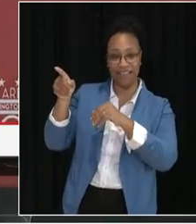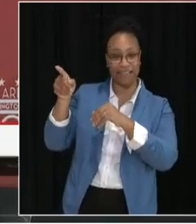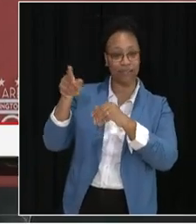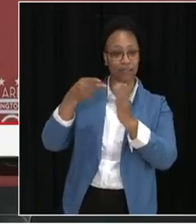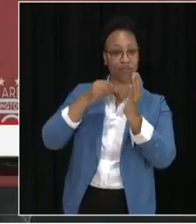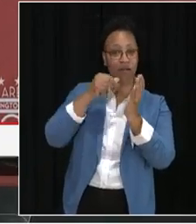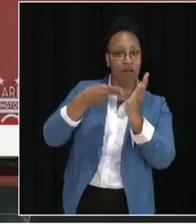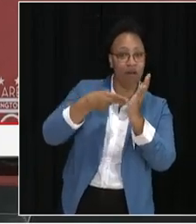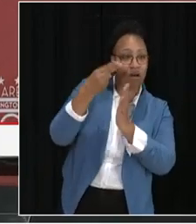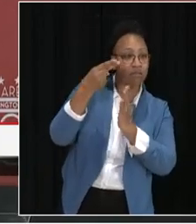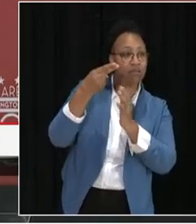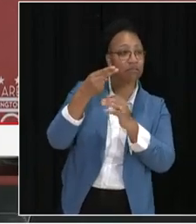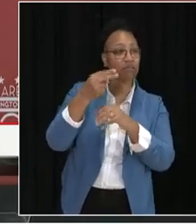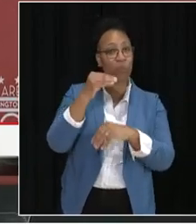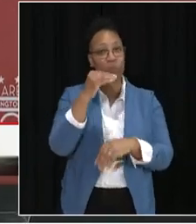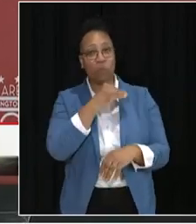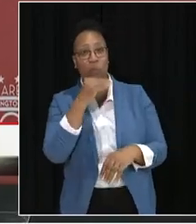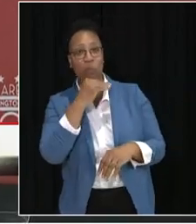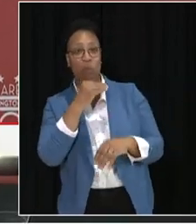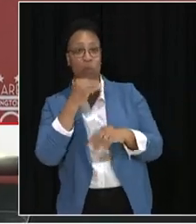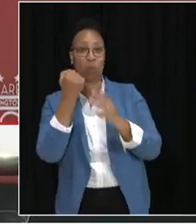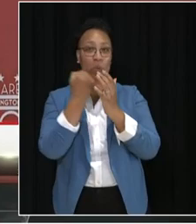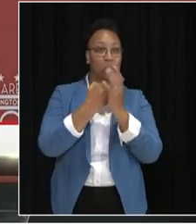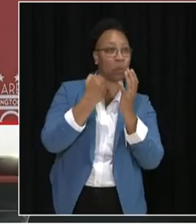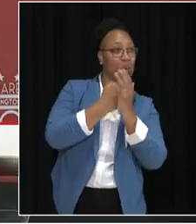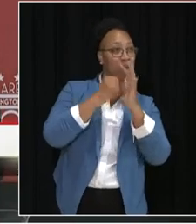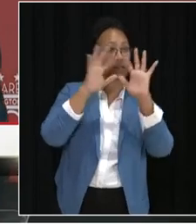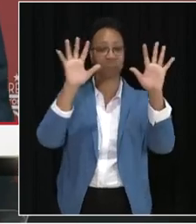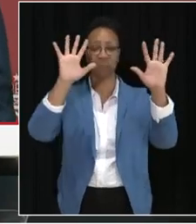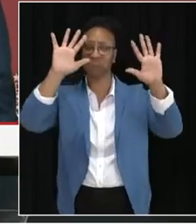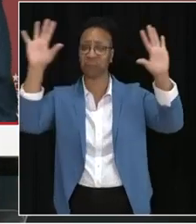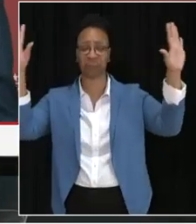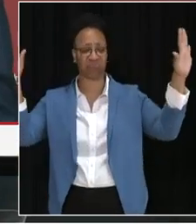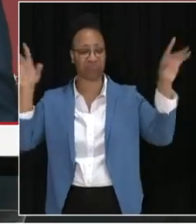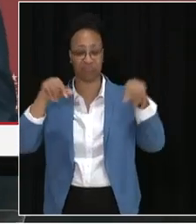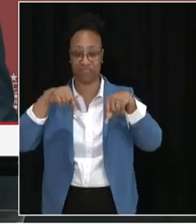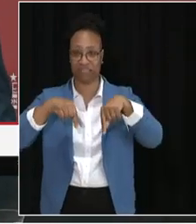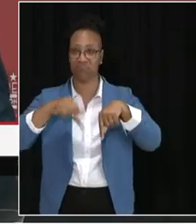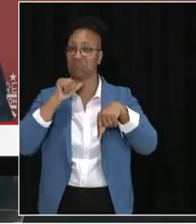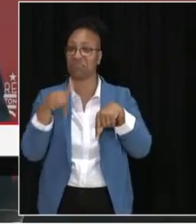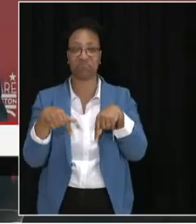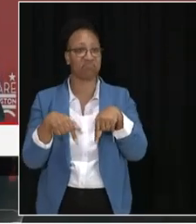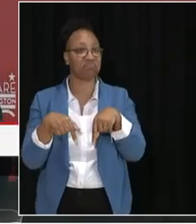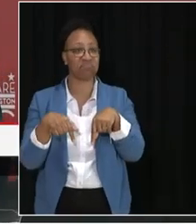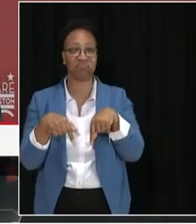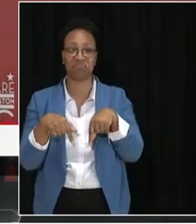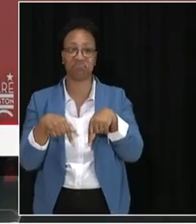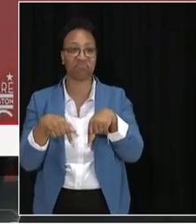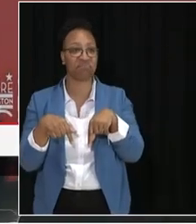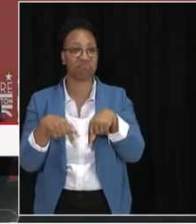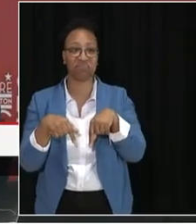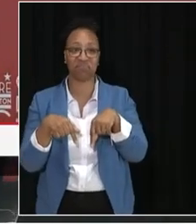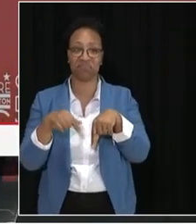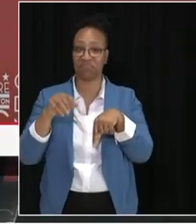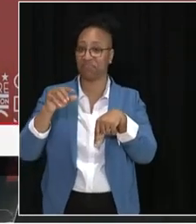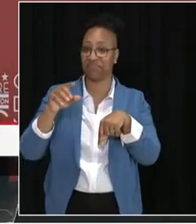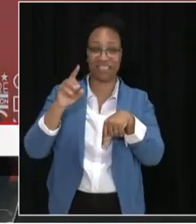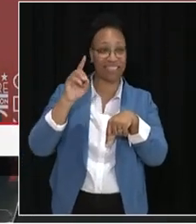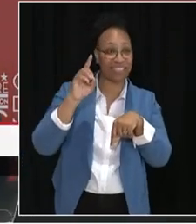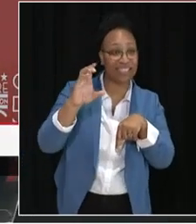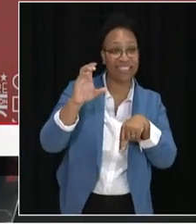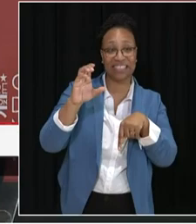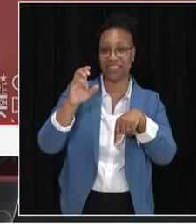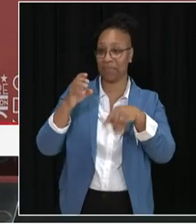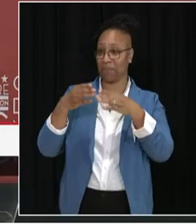D.C. But here at Bard, here at D.C. Public Schools, and in Washington, D.C., we